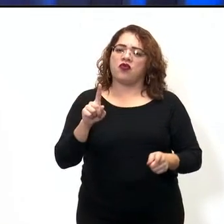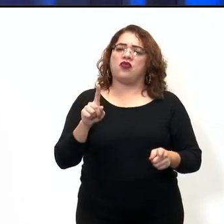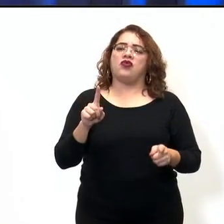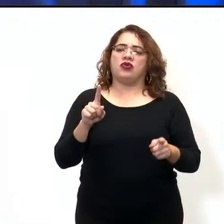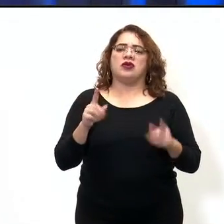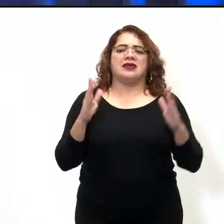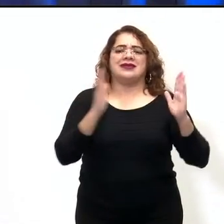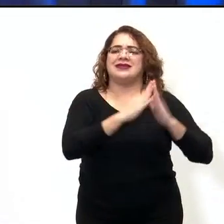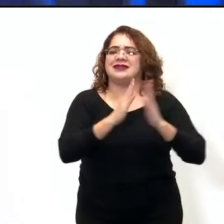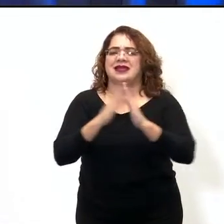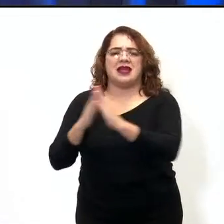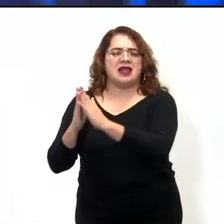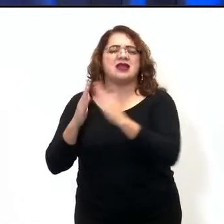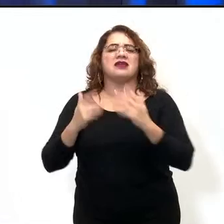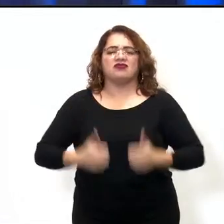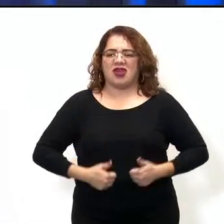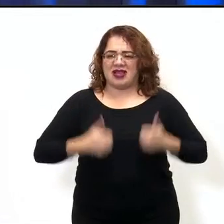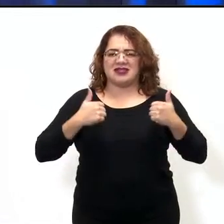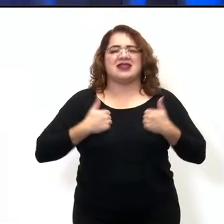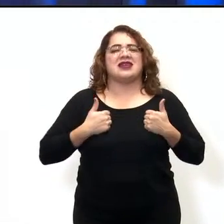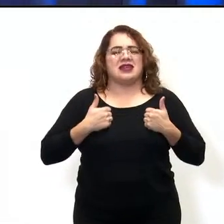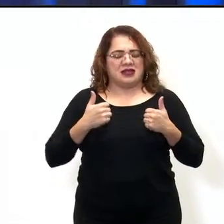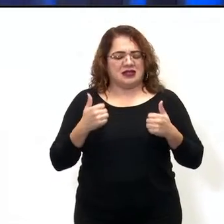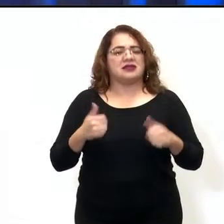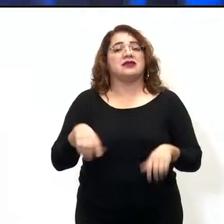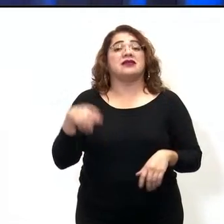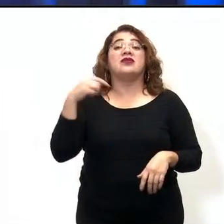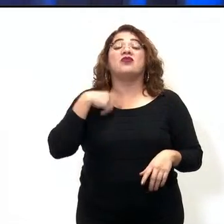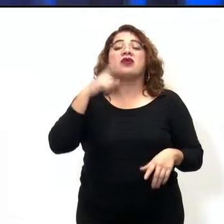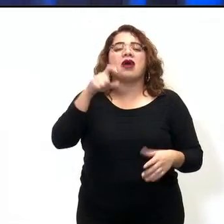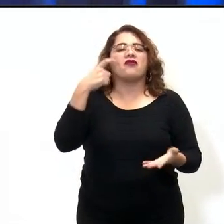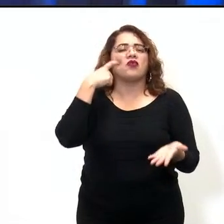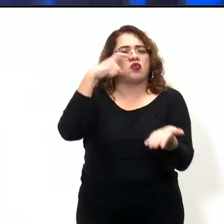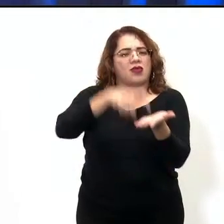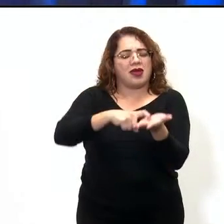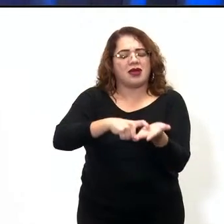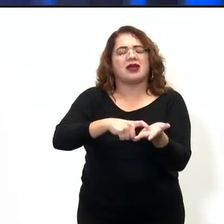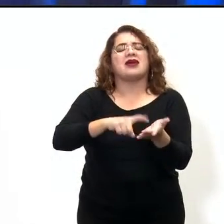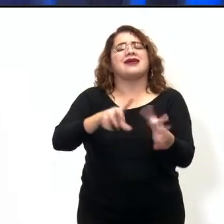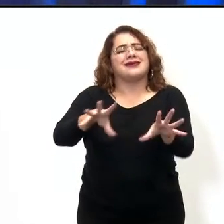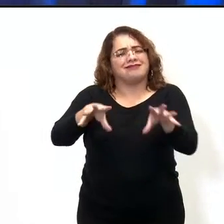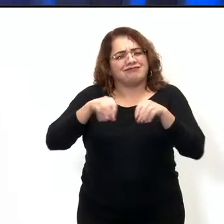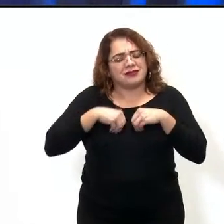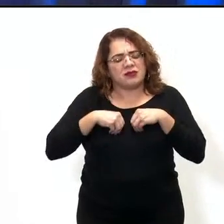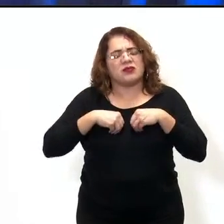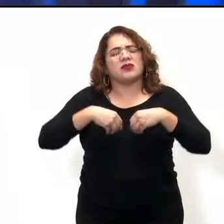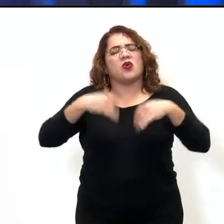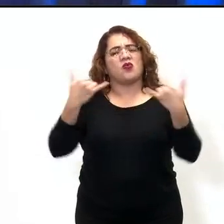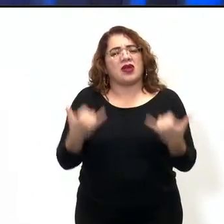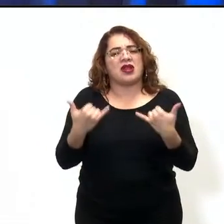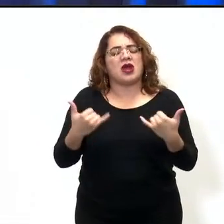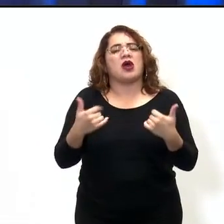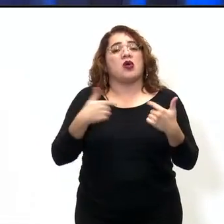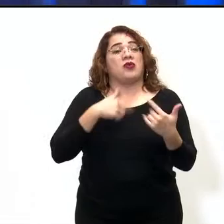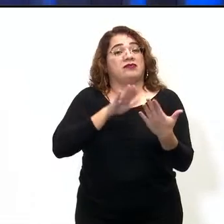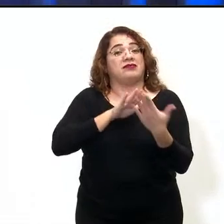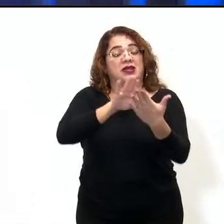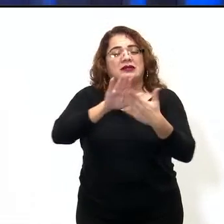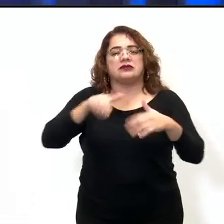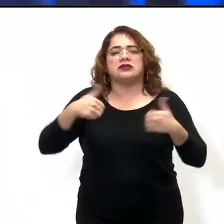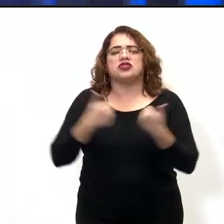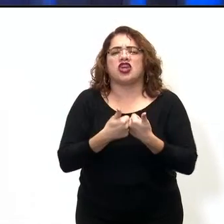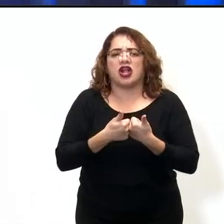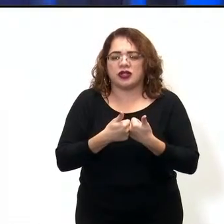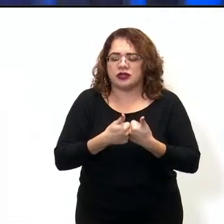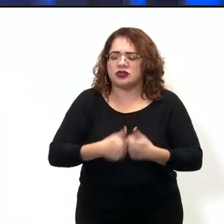quite simply, I think we have to just recognize that we are living through the biggest challenge that we have ever faced as a community